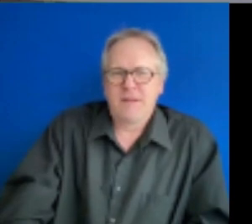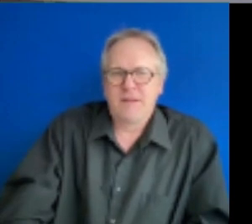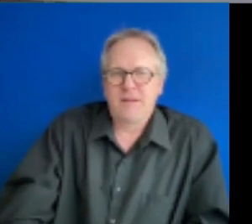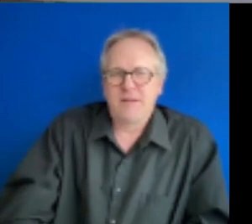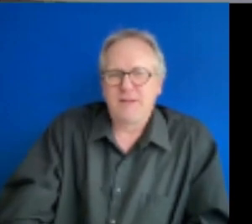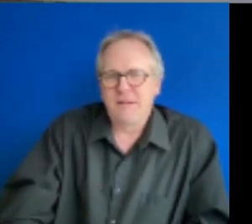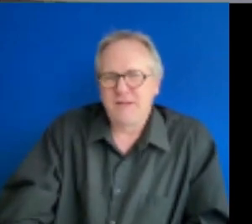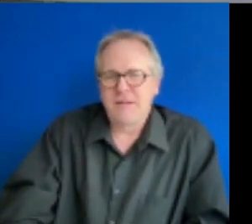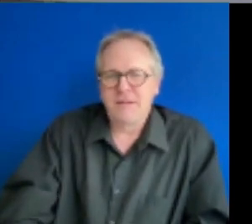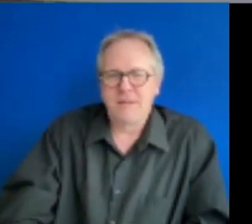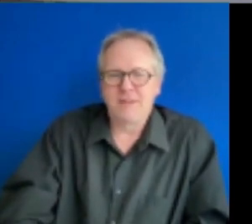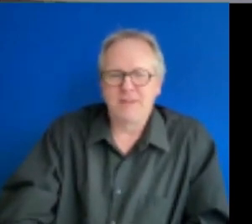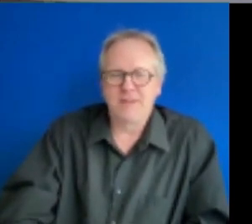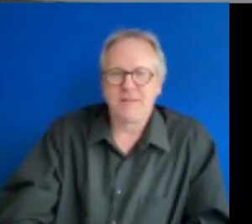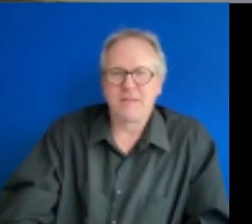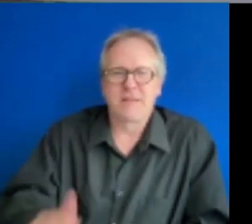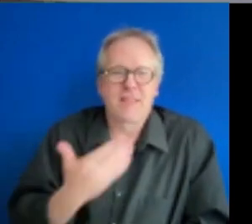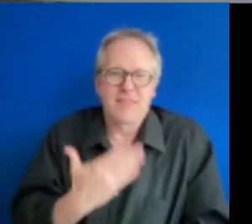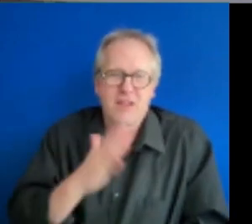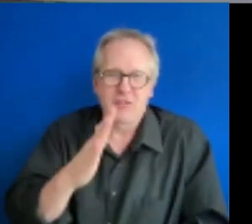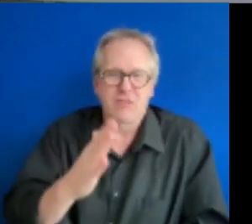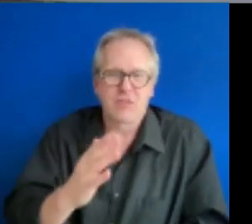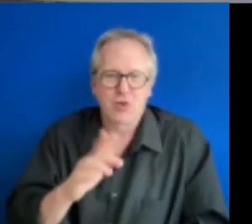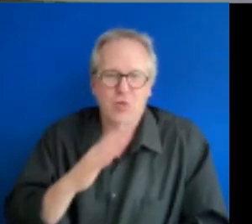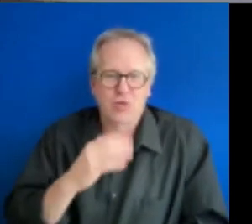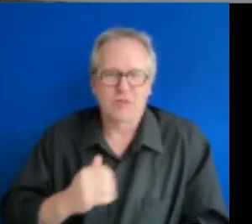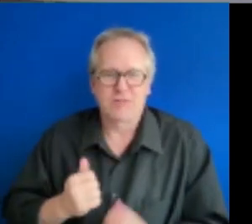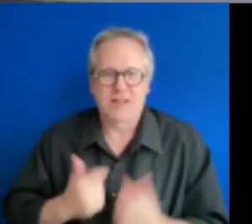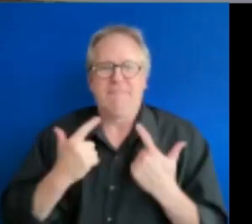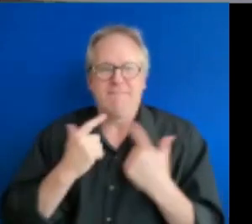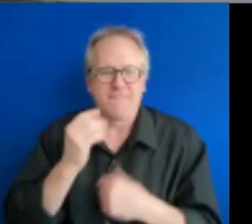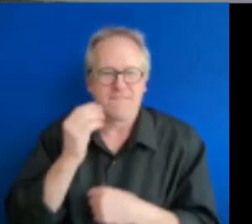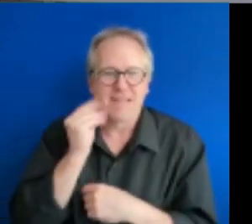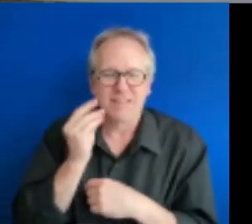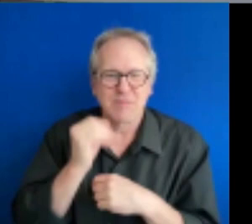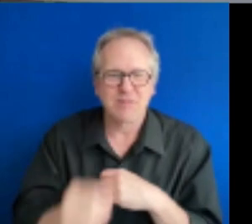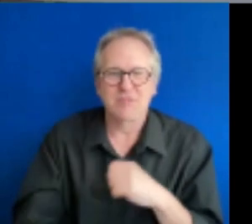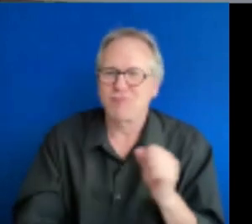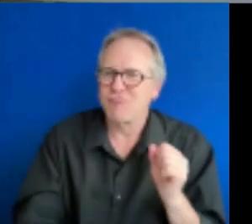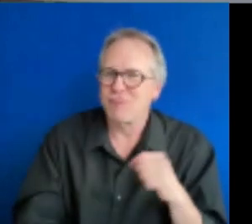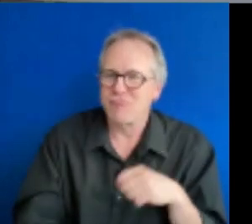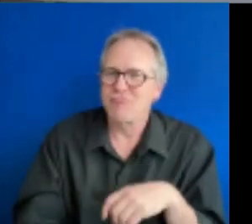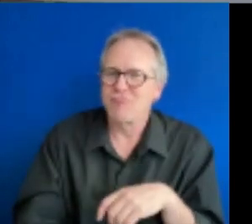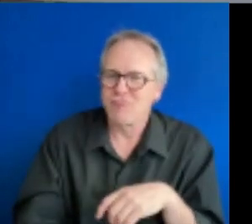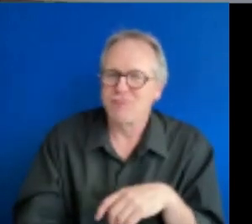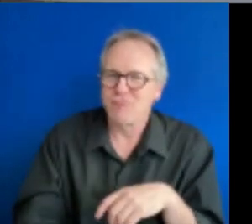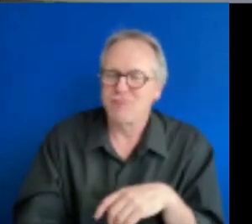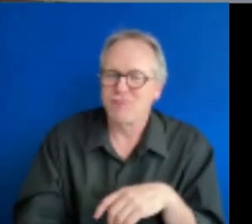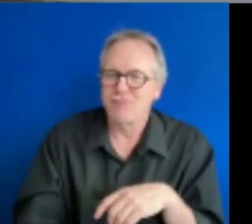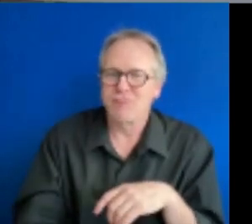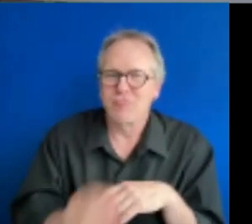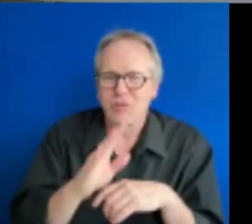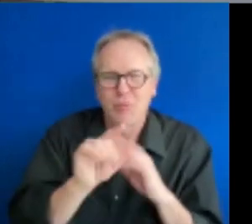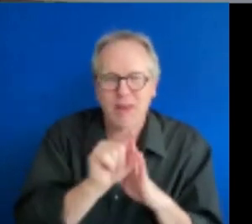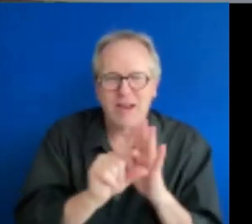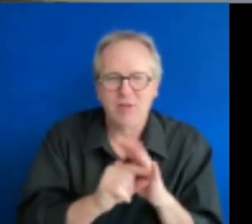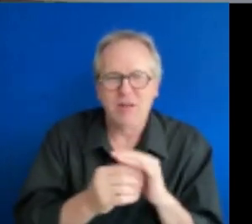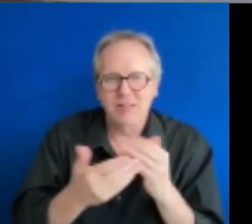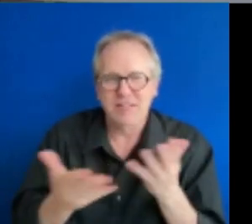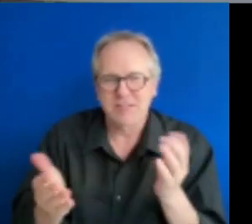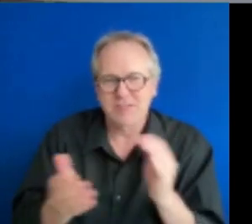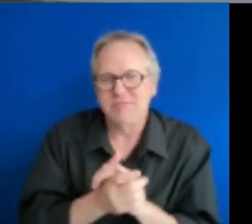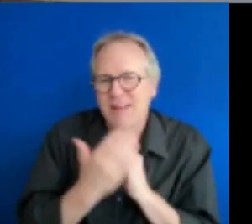your lived experience. Yeah. Thank you for your lived experience background.